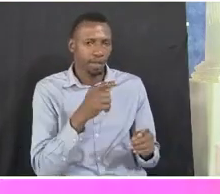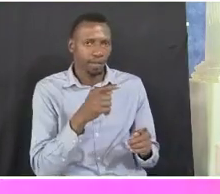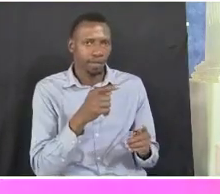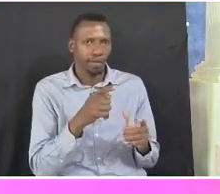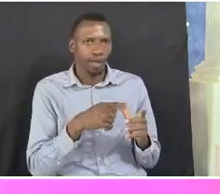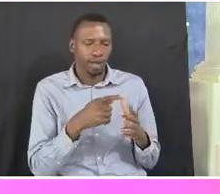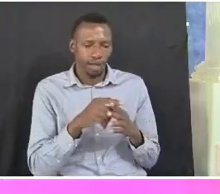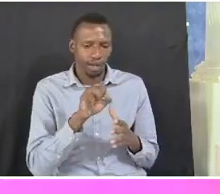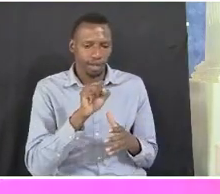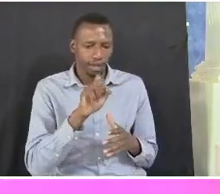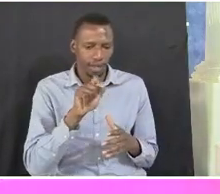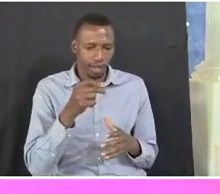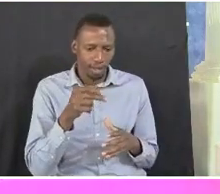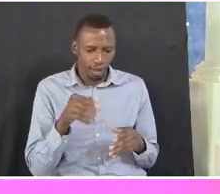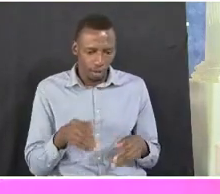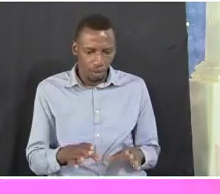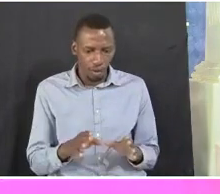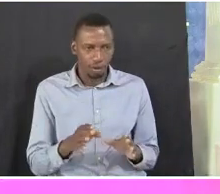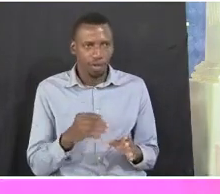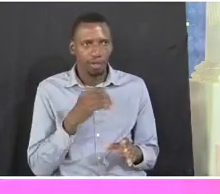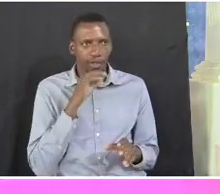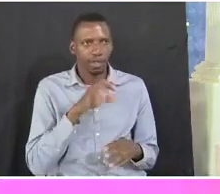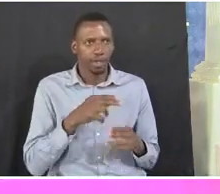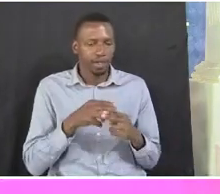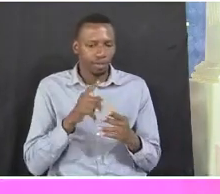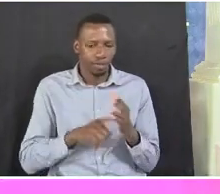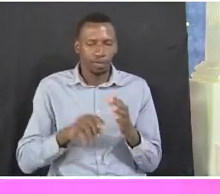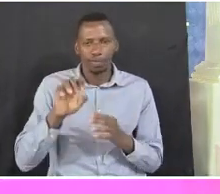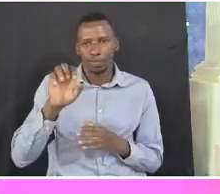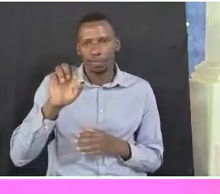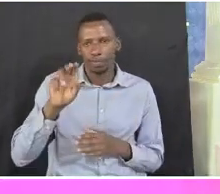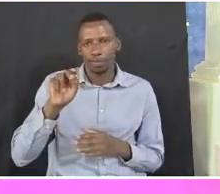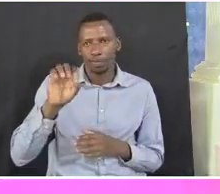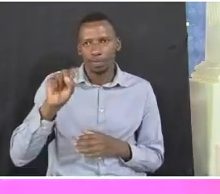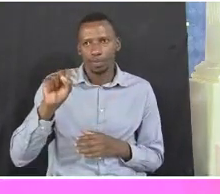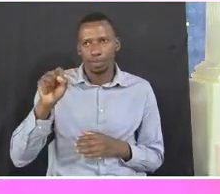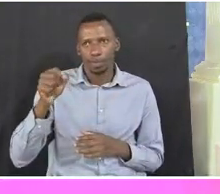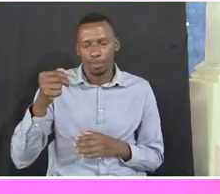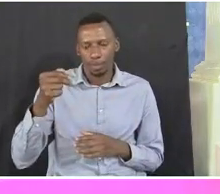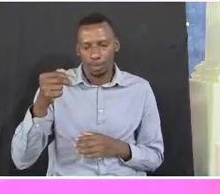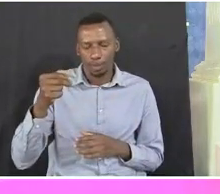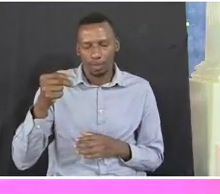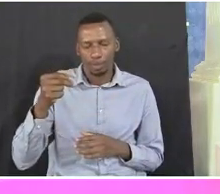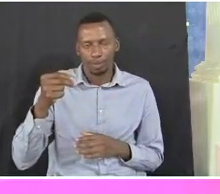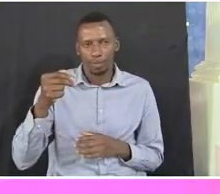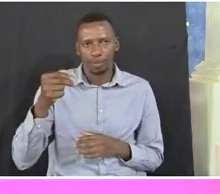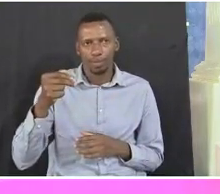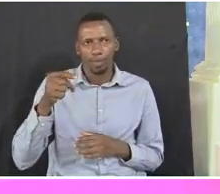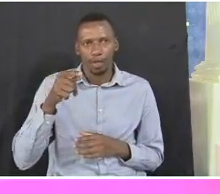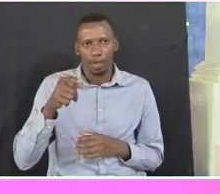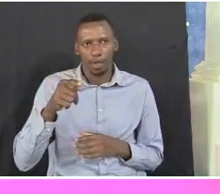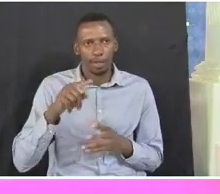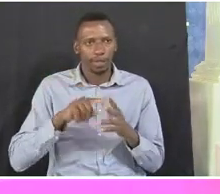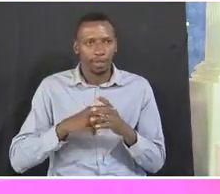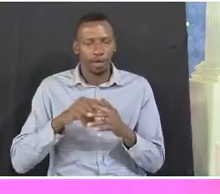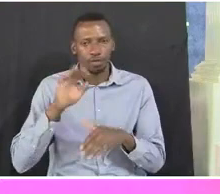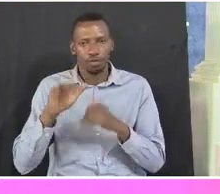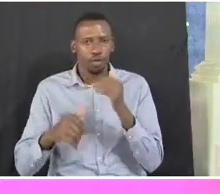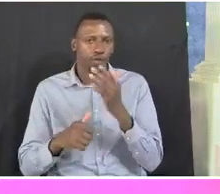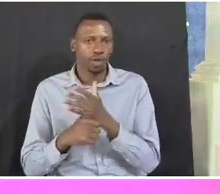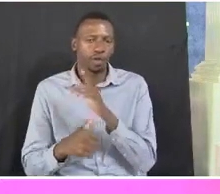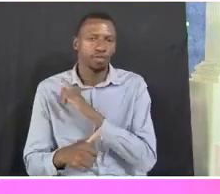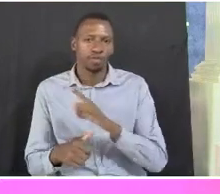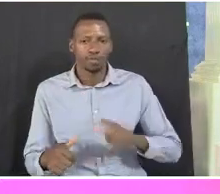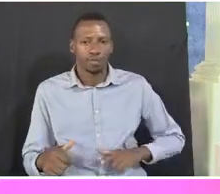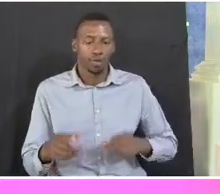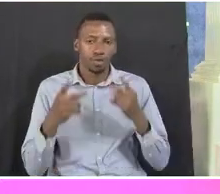born, and they named him Enosh. These men began to call on the name of the Lord. You see